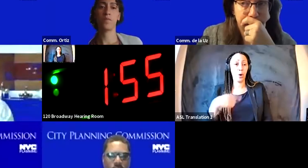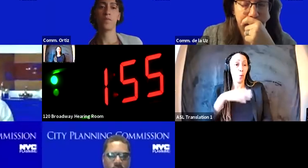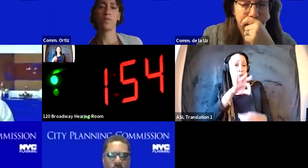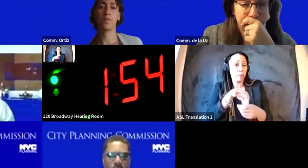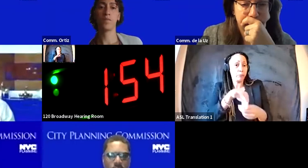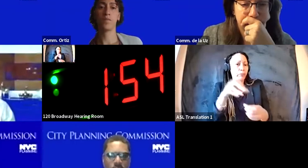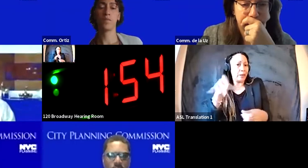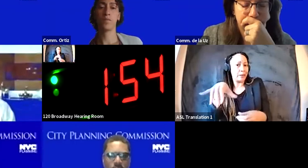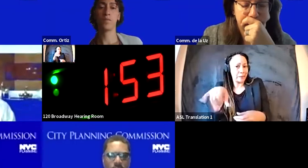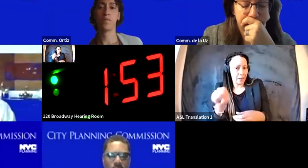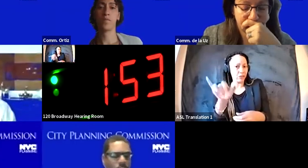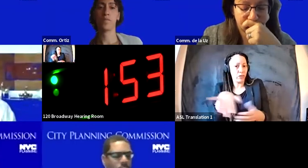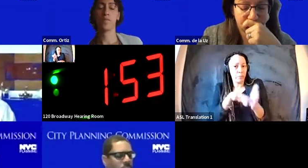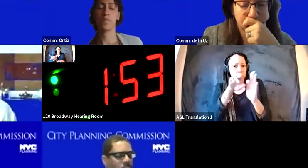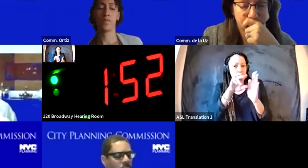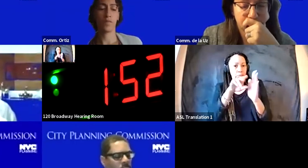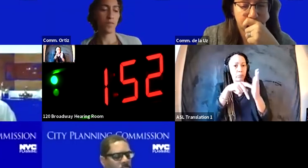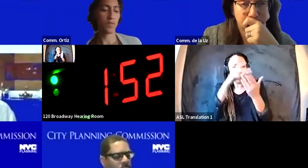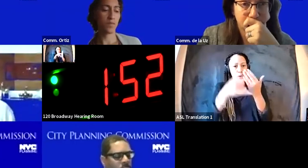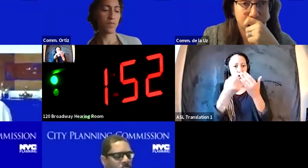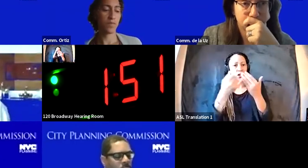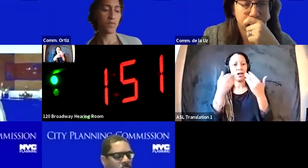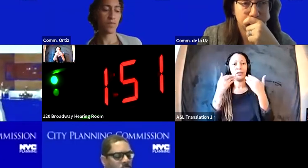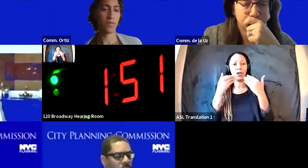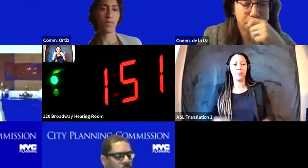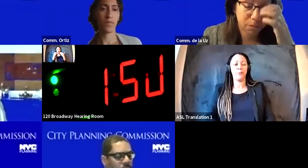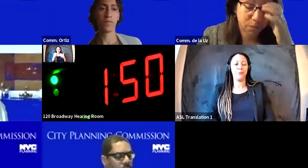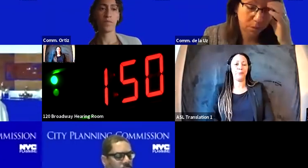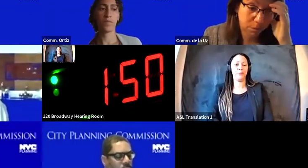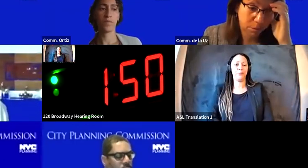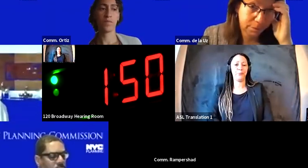we vote yes for this project. Thank you. Thank you.